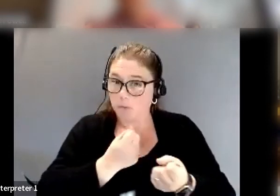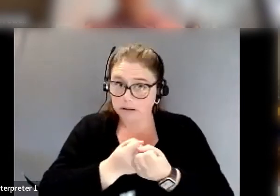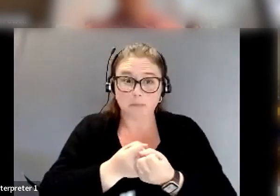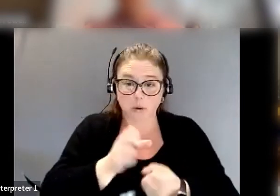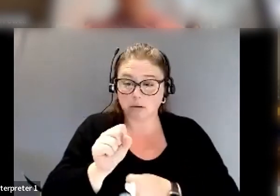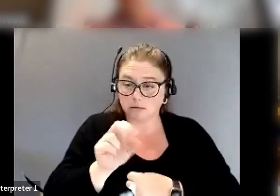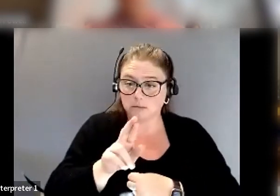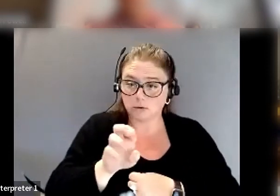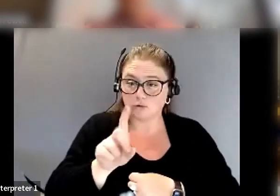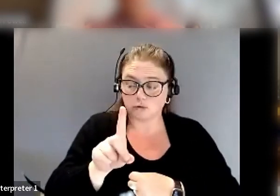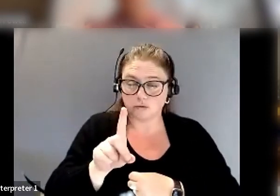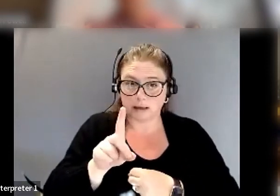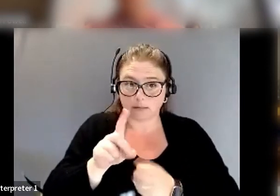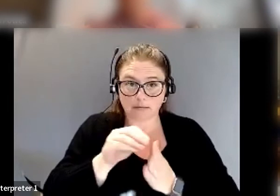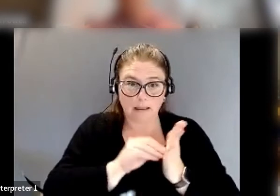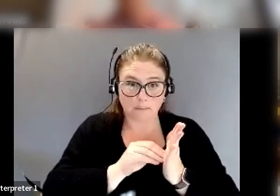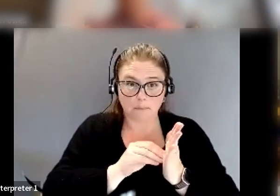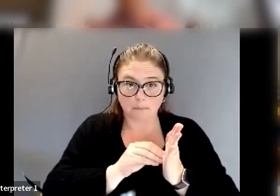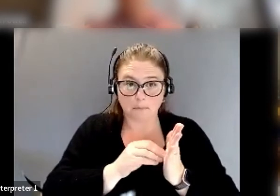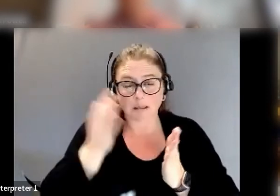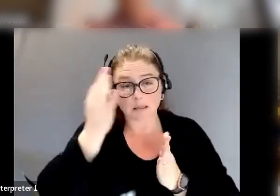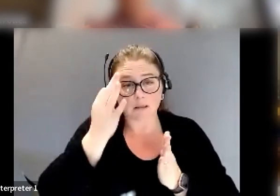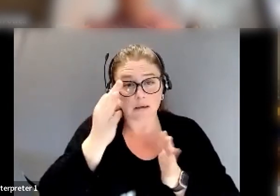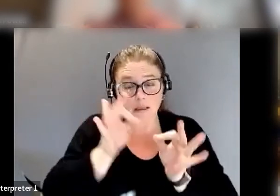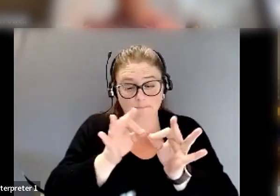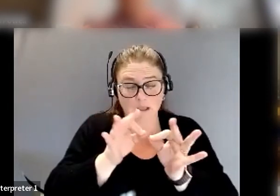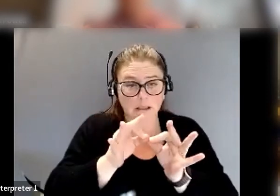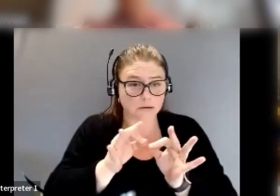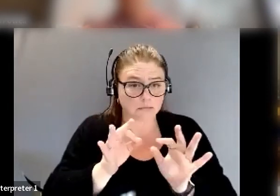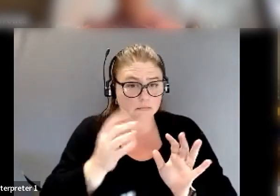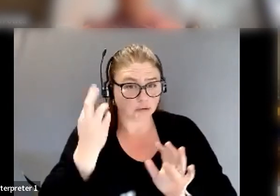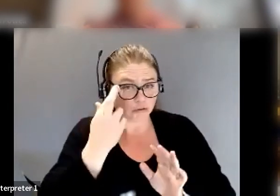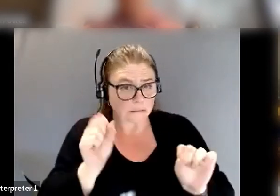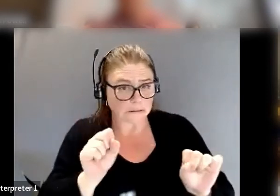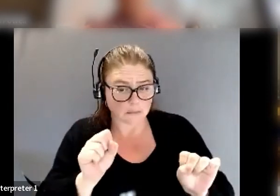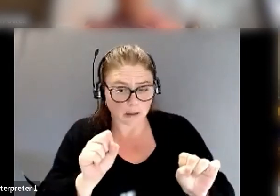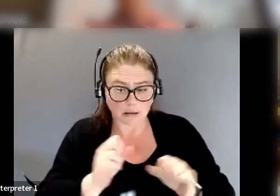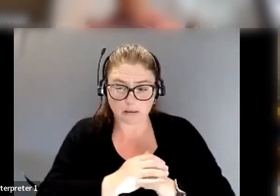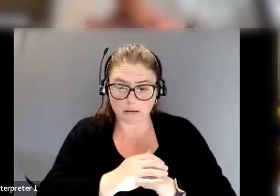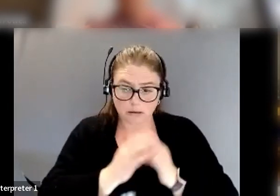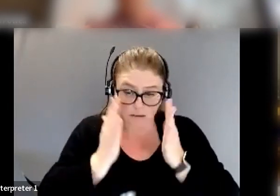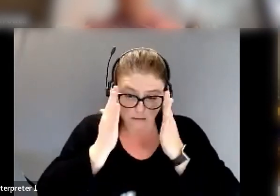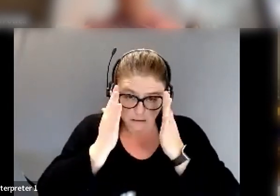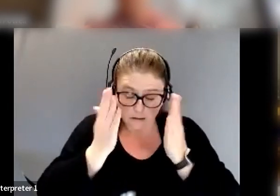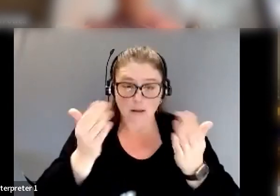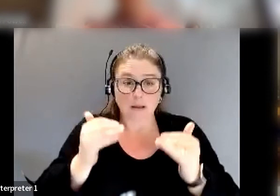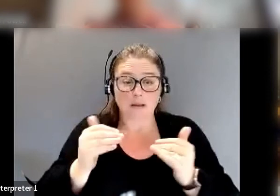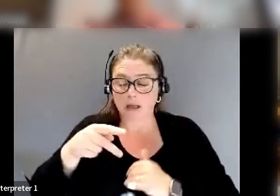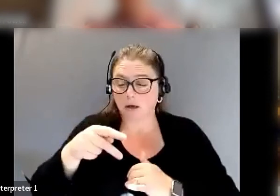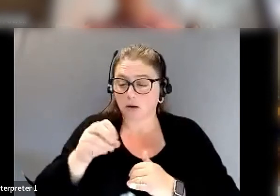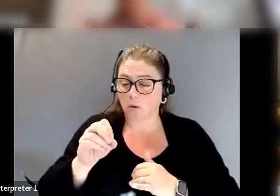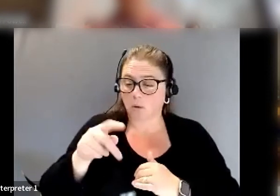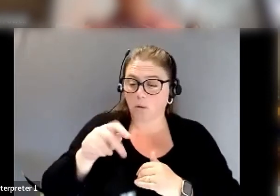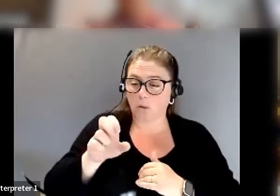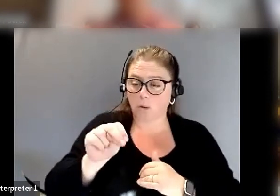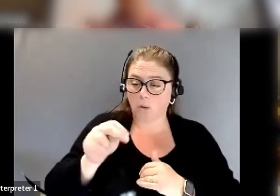fees are reasonable there. Can you further filter on open grants? Bert, great question. We've actually had this question a ton over